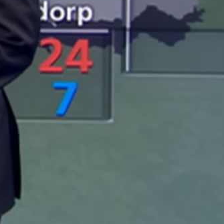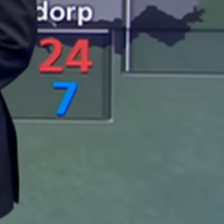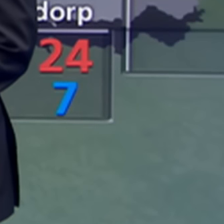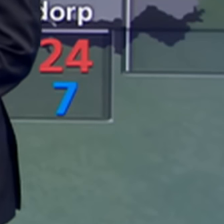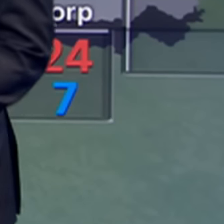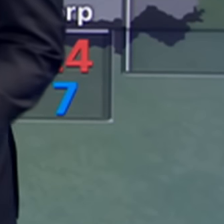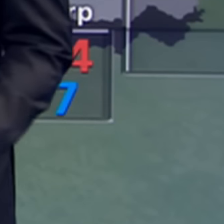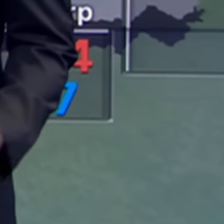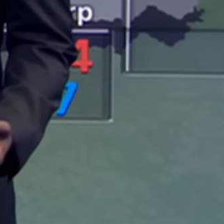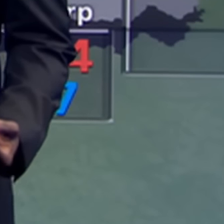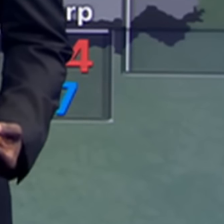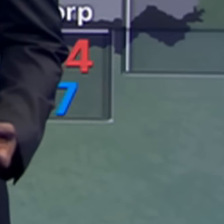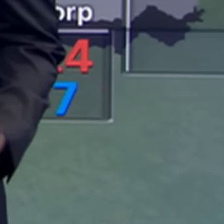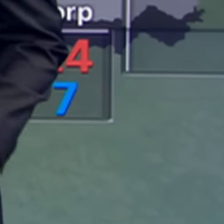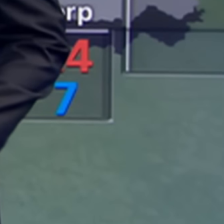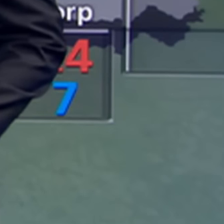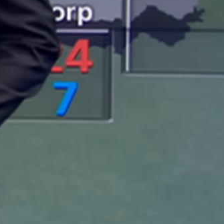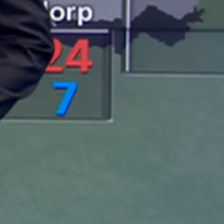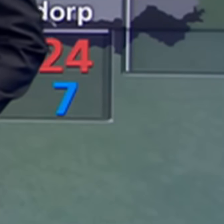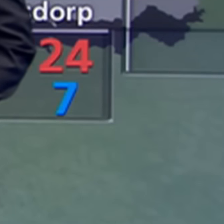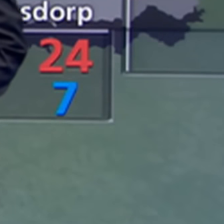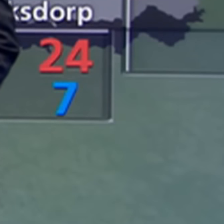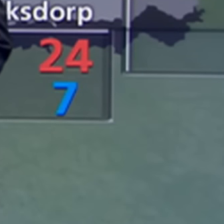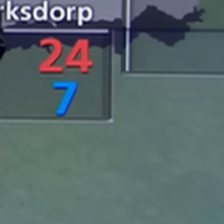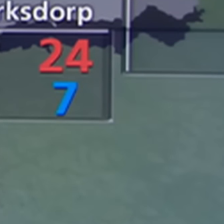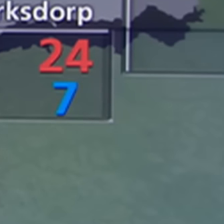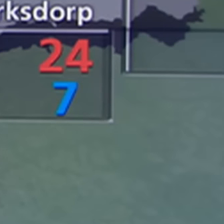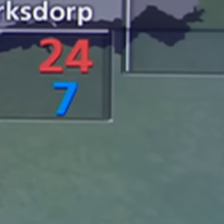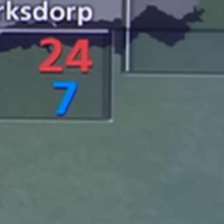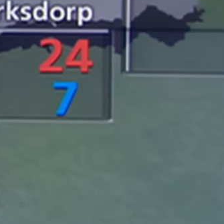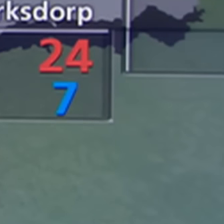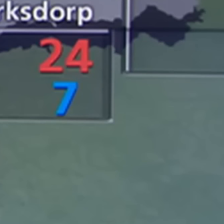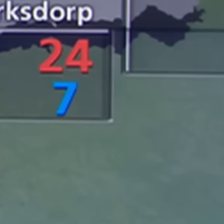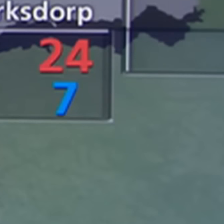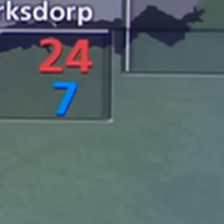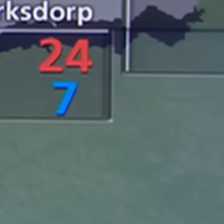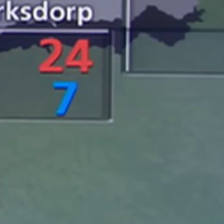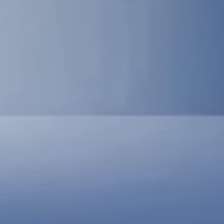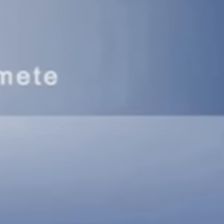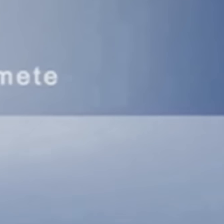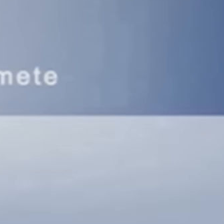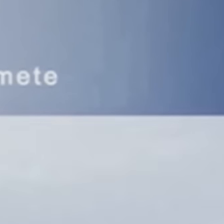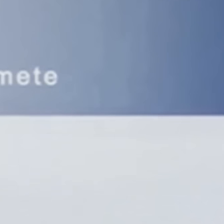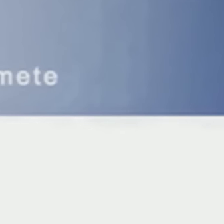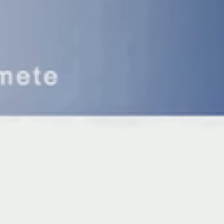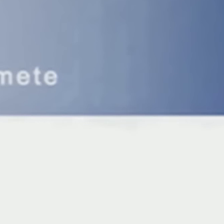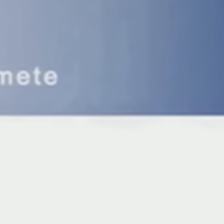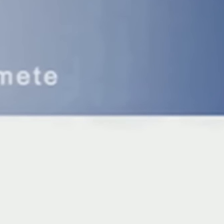Frapeko le hona ka tang ho hlokomela hore o tla jetse fela ho itekana tse mabuisa pele pele ya kalo a be etso khotso